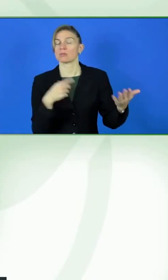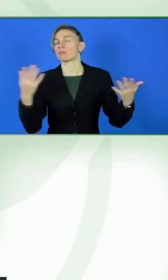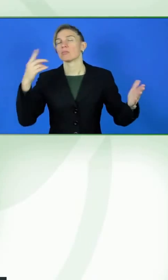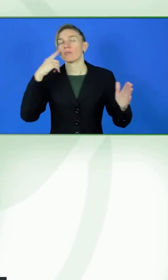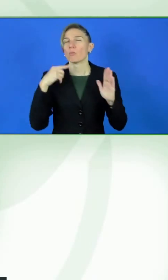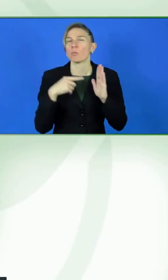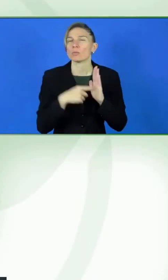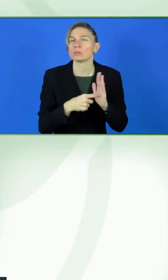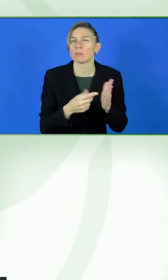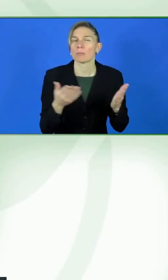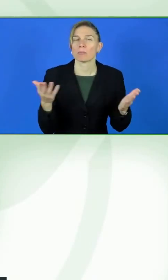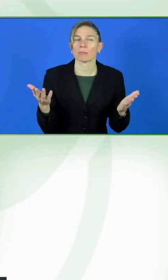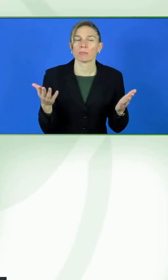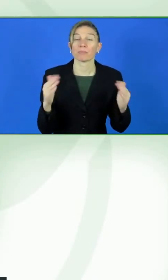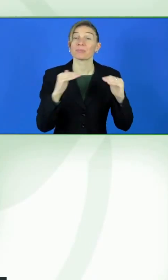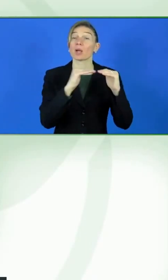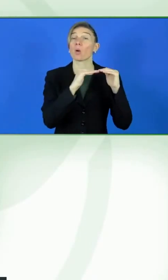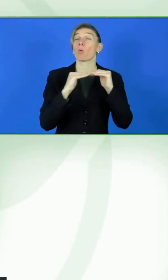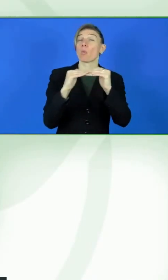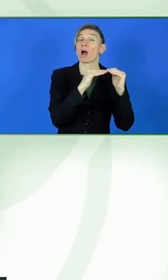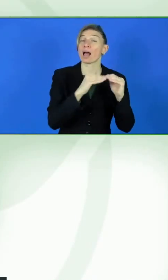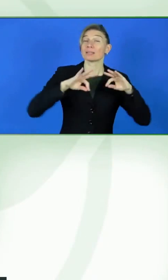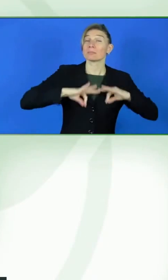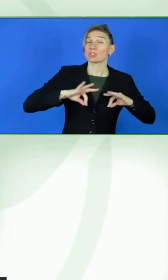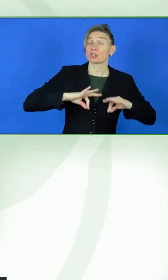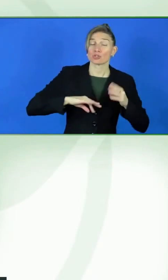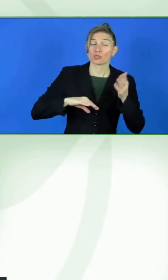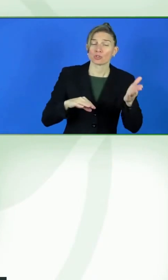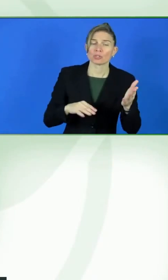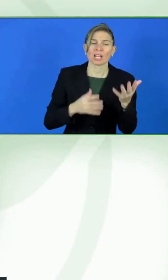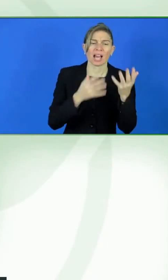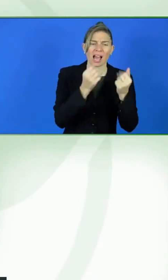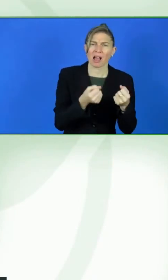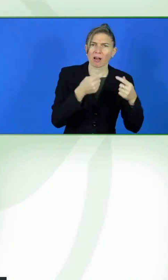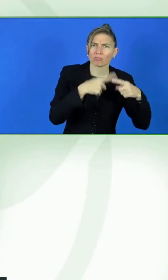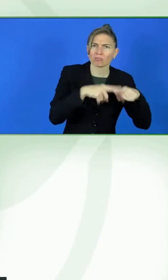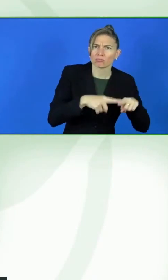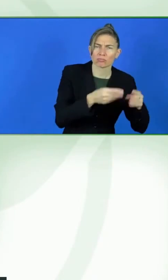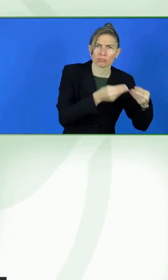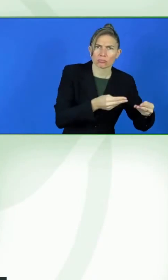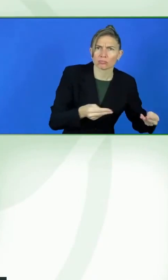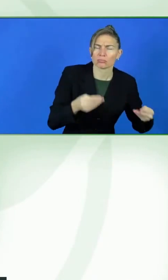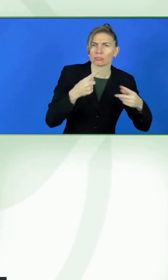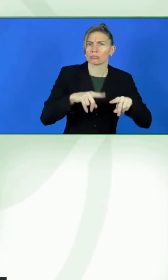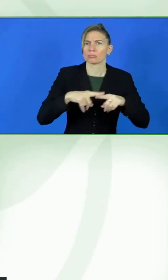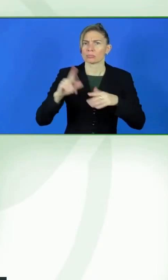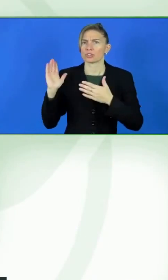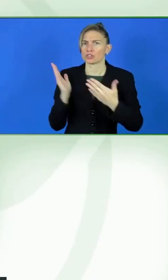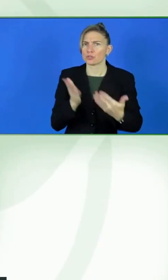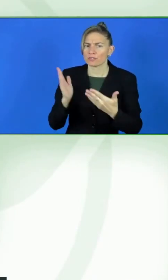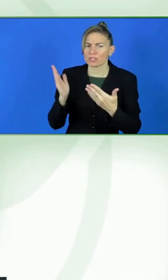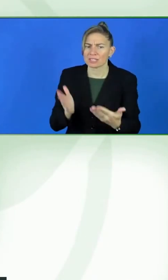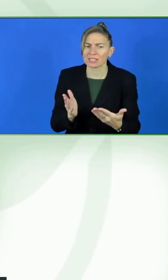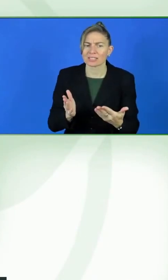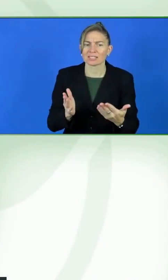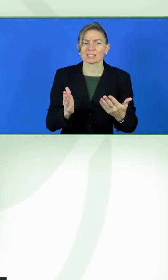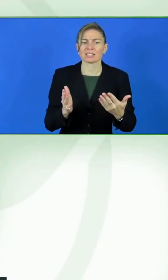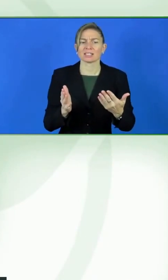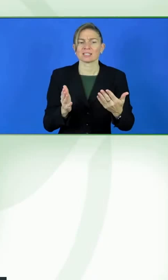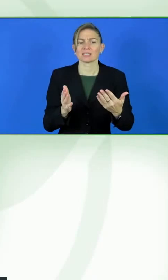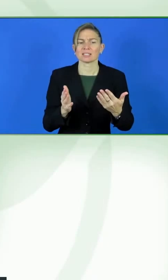equality minister, they have different goods, different services, different numbers they offer to all